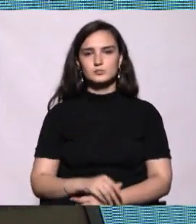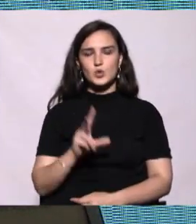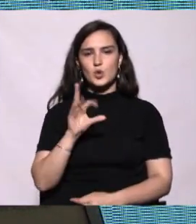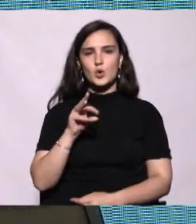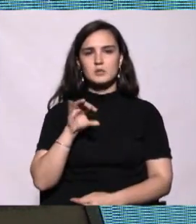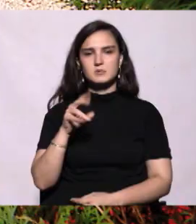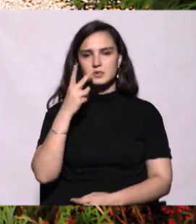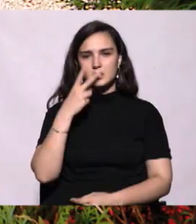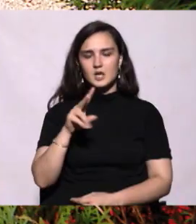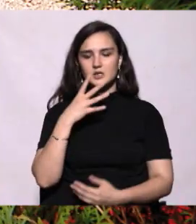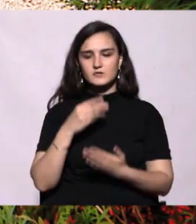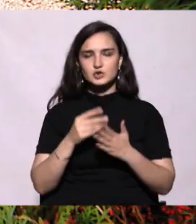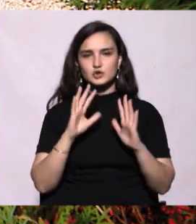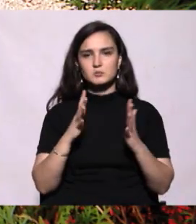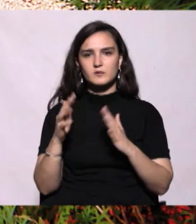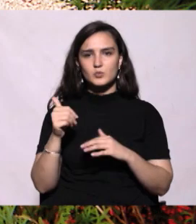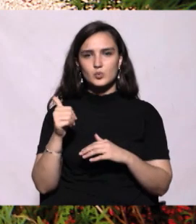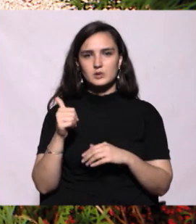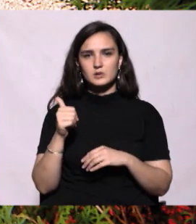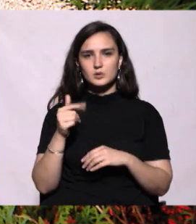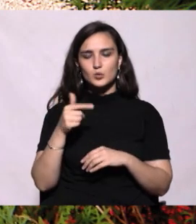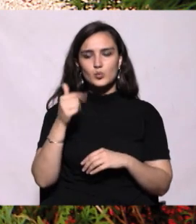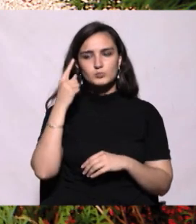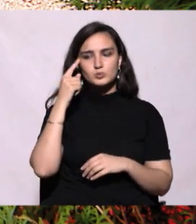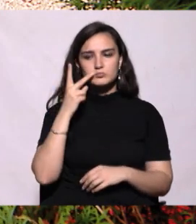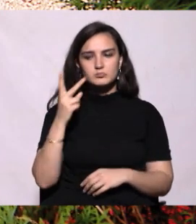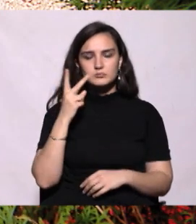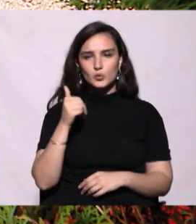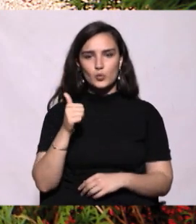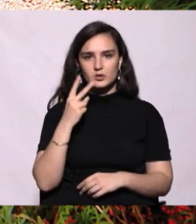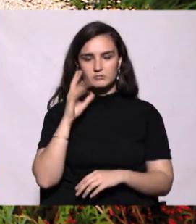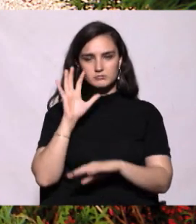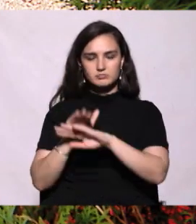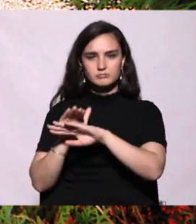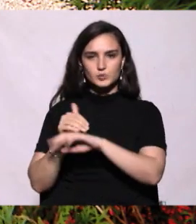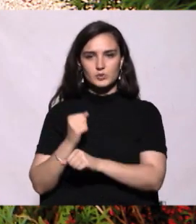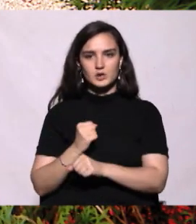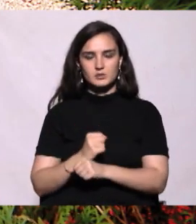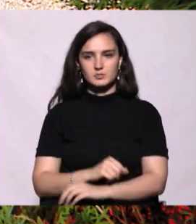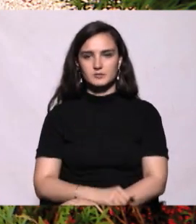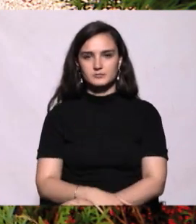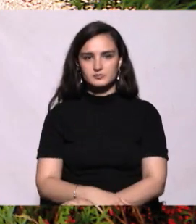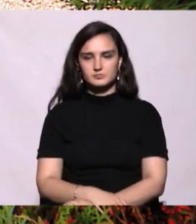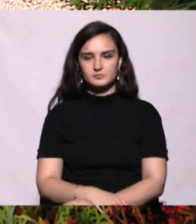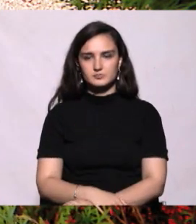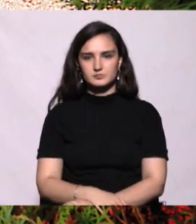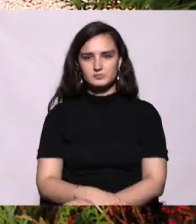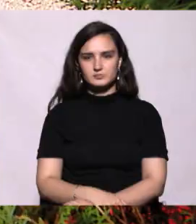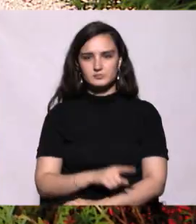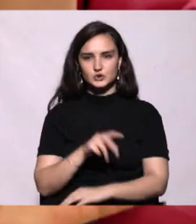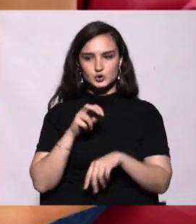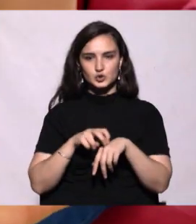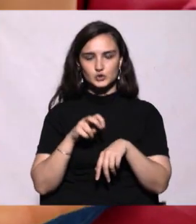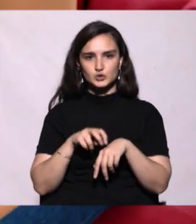Holmes solve his cases? You've heard us speak, but how do you think Holmes solves his cases? He is like a